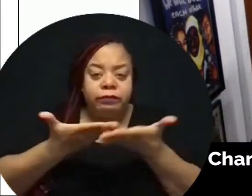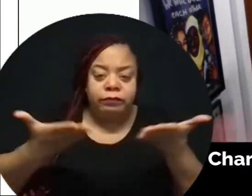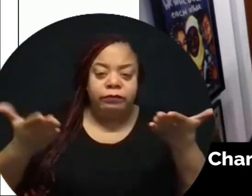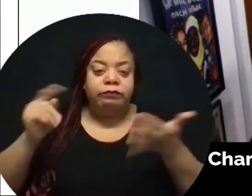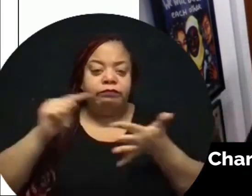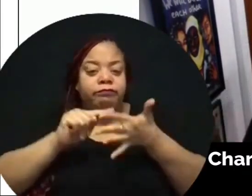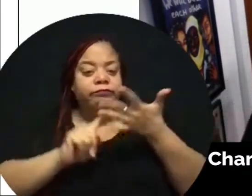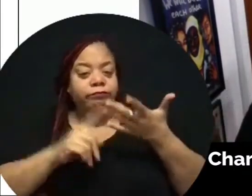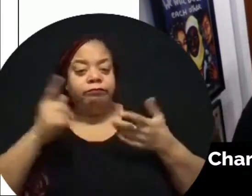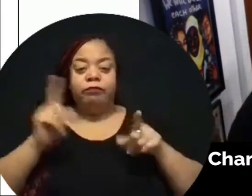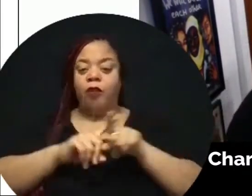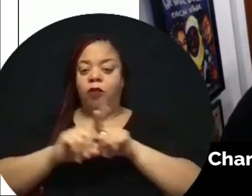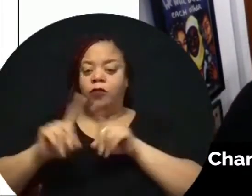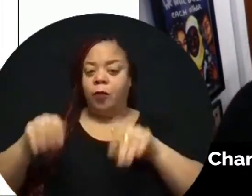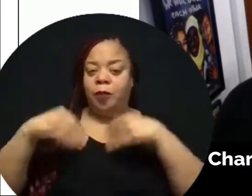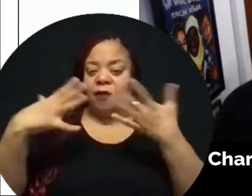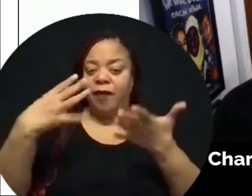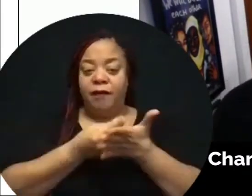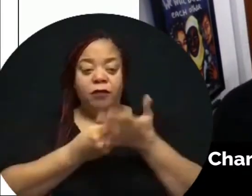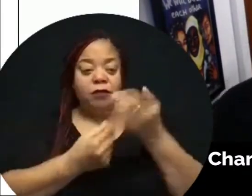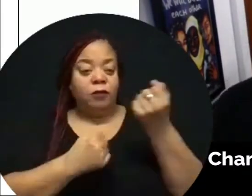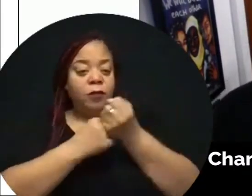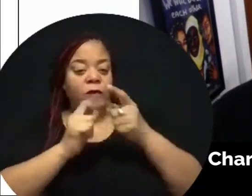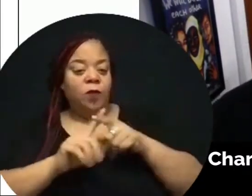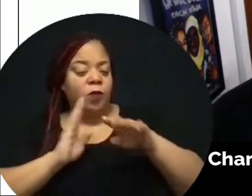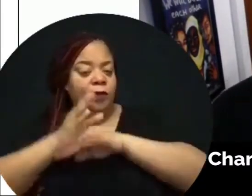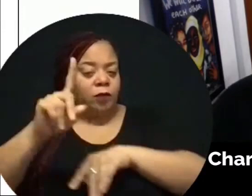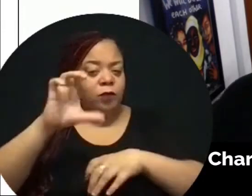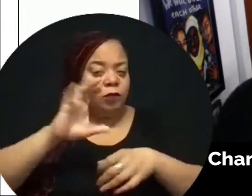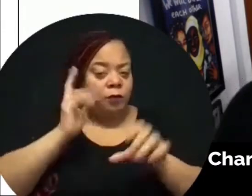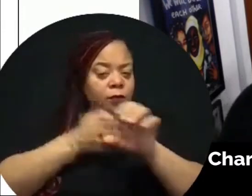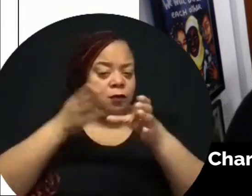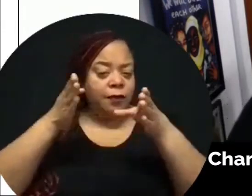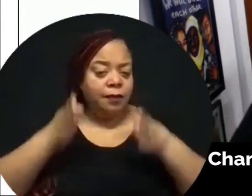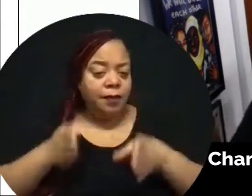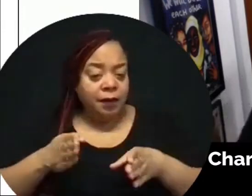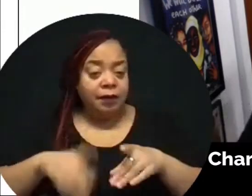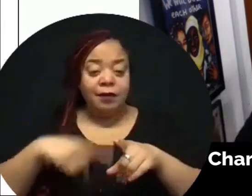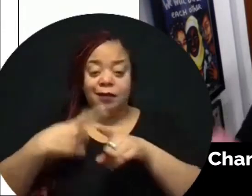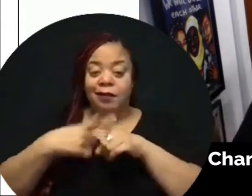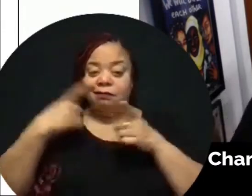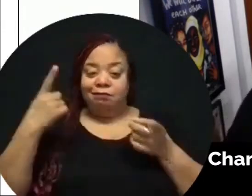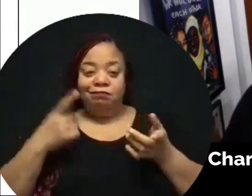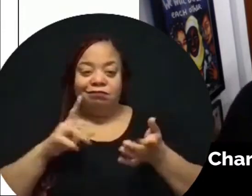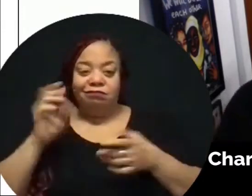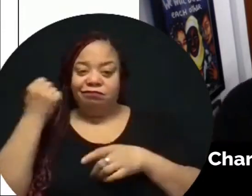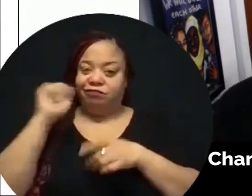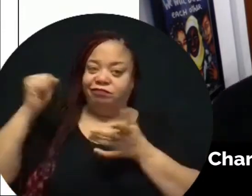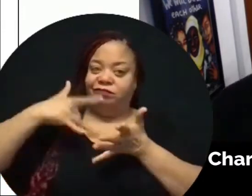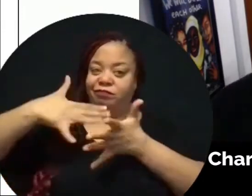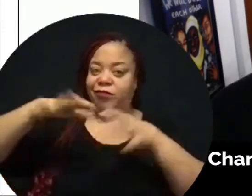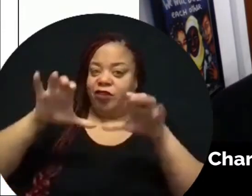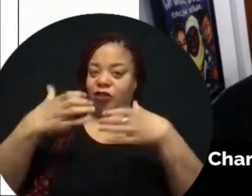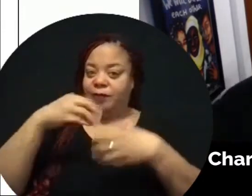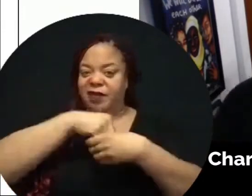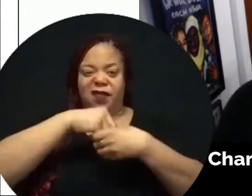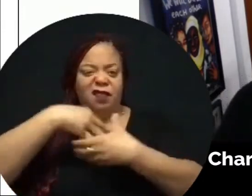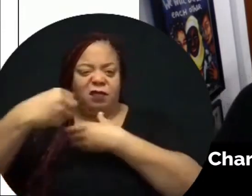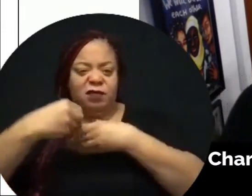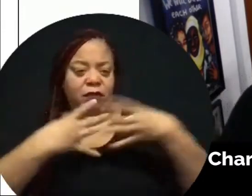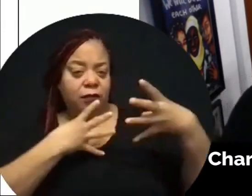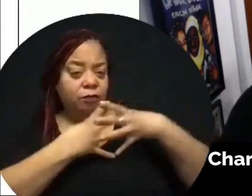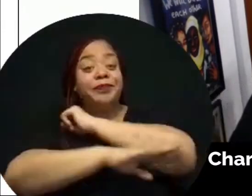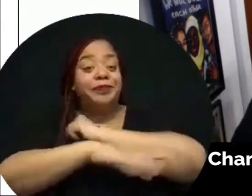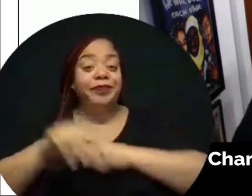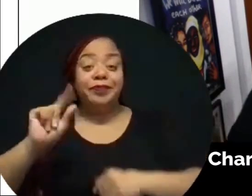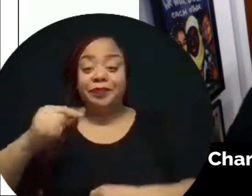And we also make the curriculum fully available online for other study groups across the country and the world to use as they see